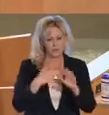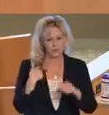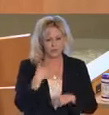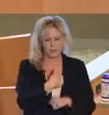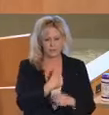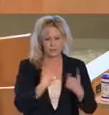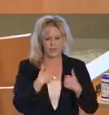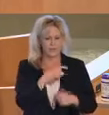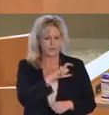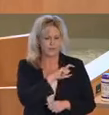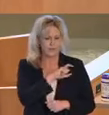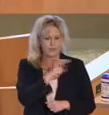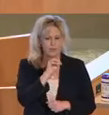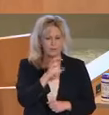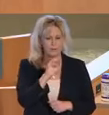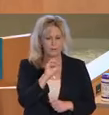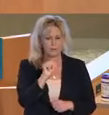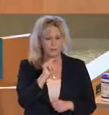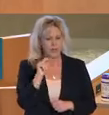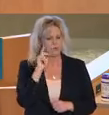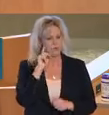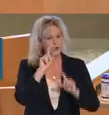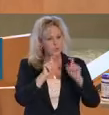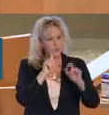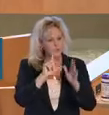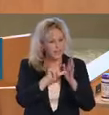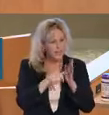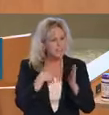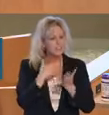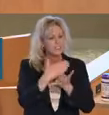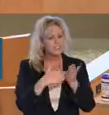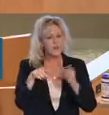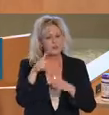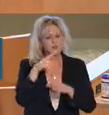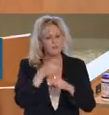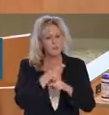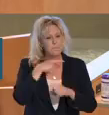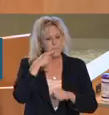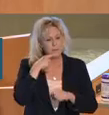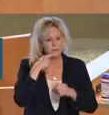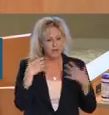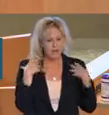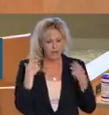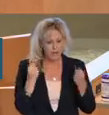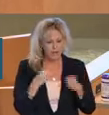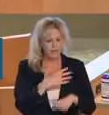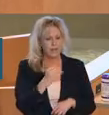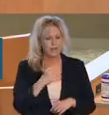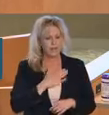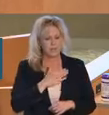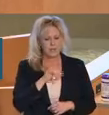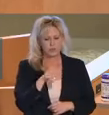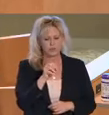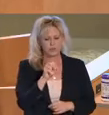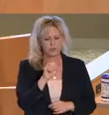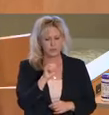have our sheriff, John McMahon. For questions later, we have representatives from Public Health and my vice chair, Josie